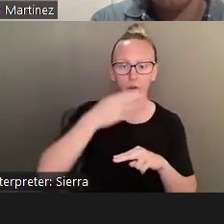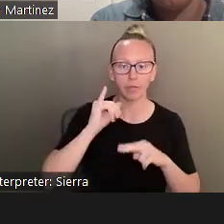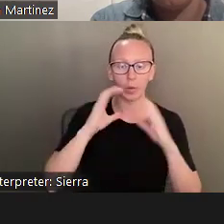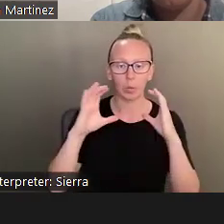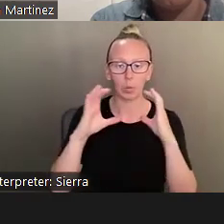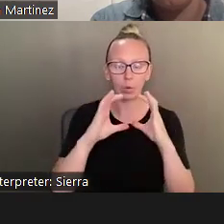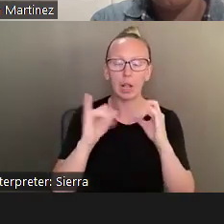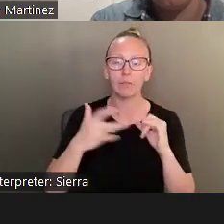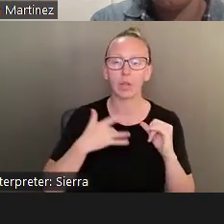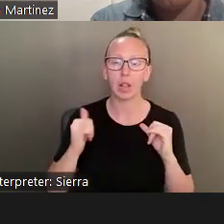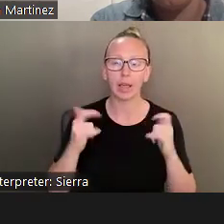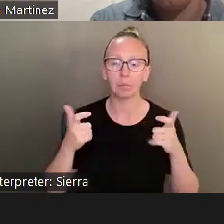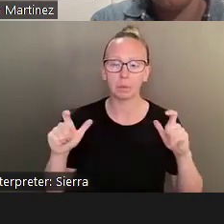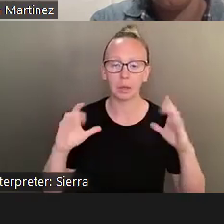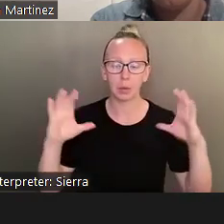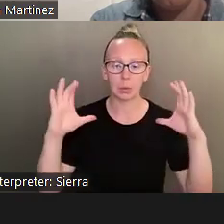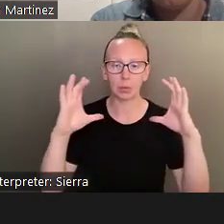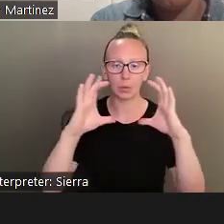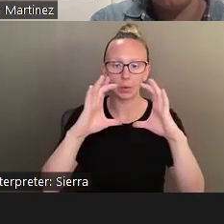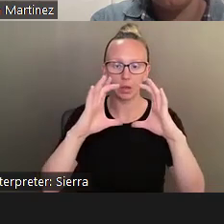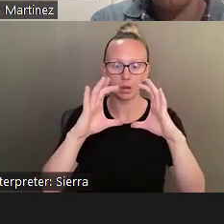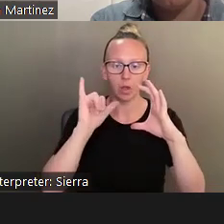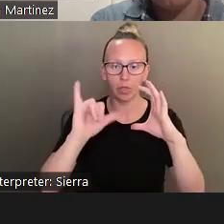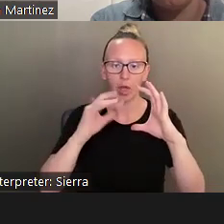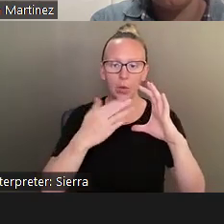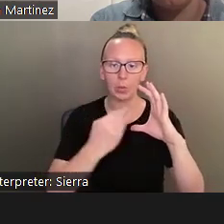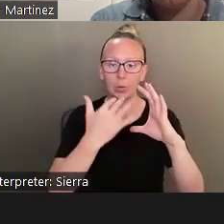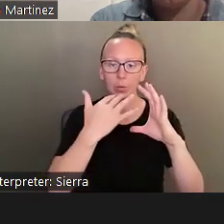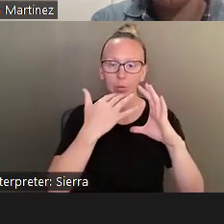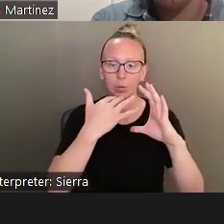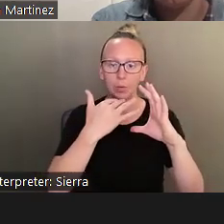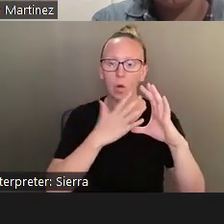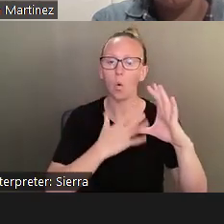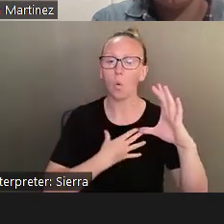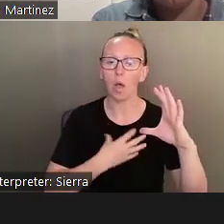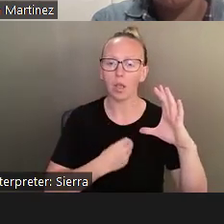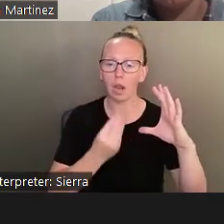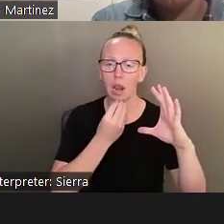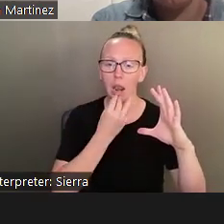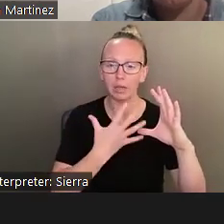its side, its open mouth spilling a soft, white light.